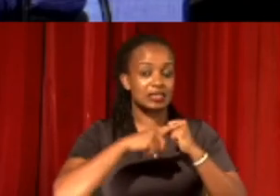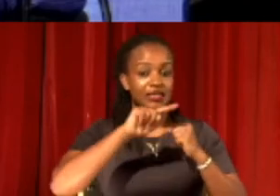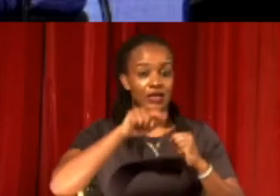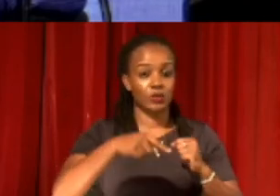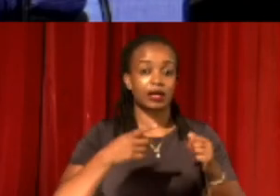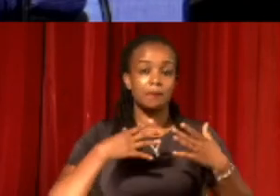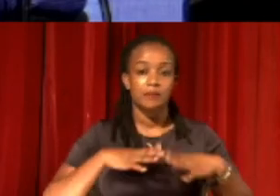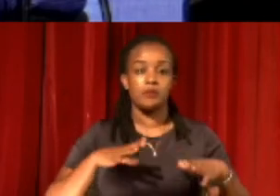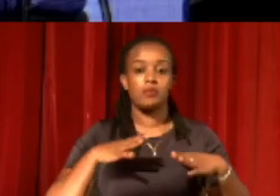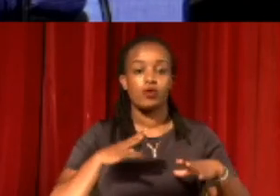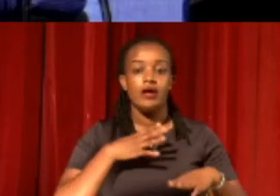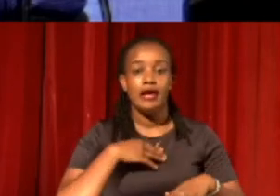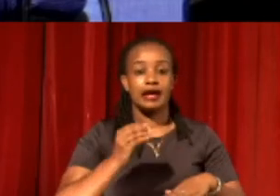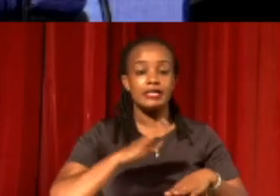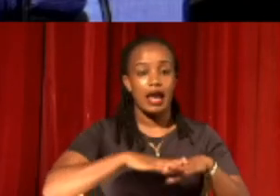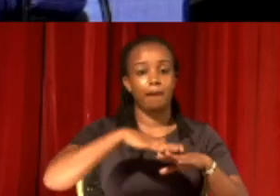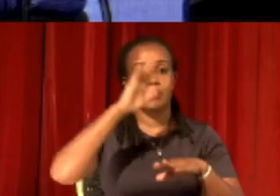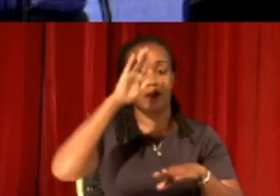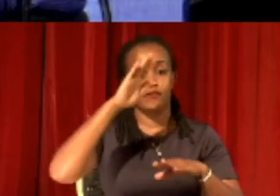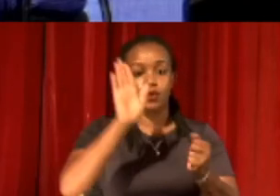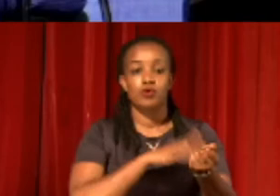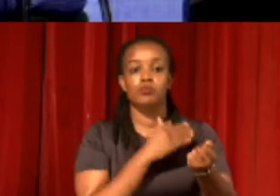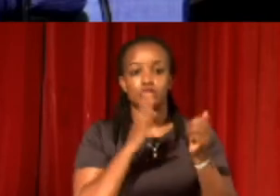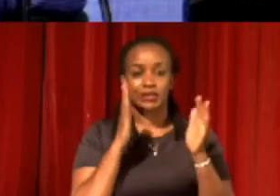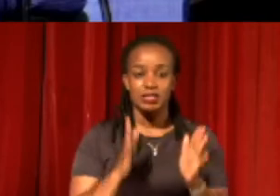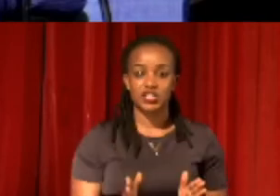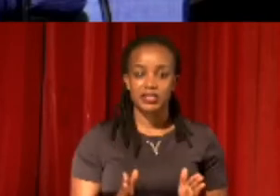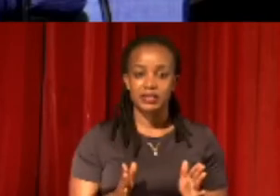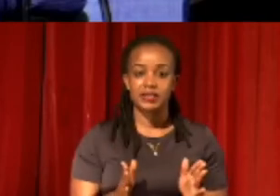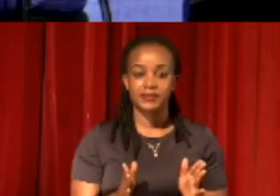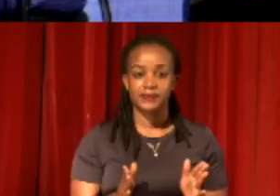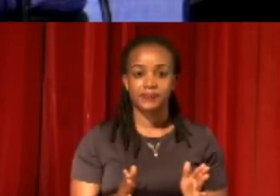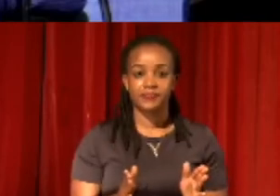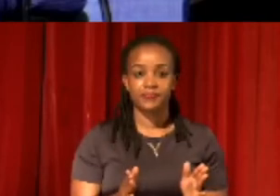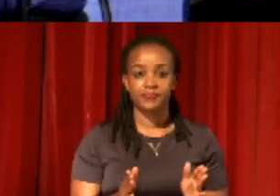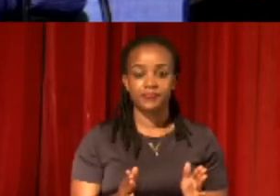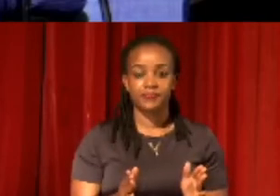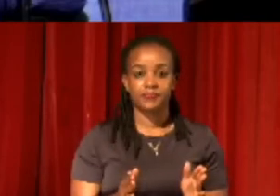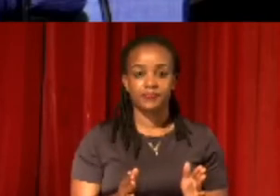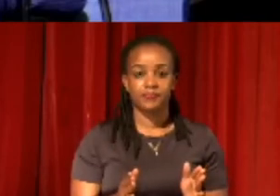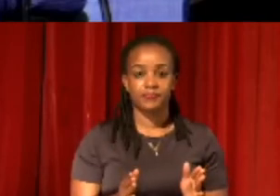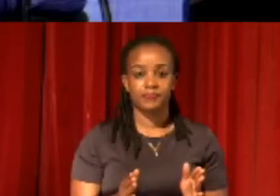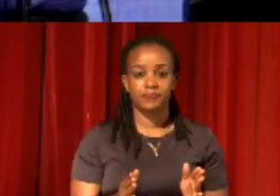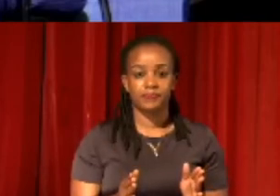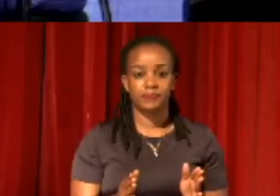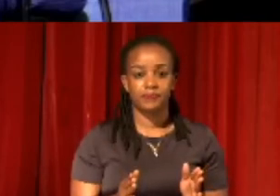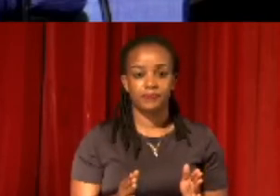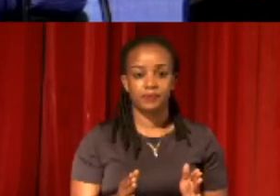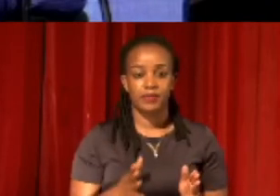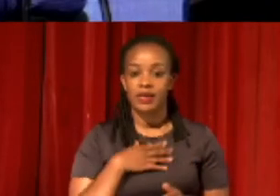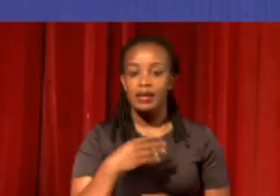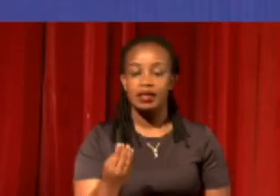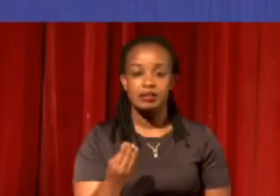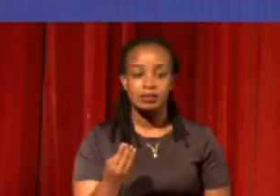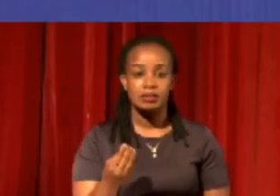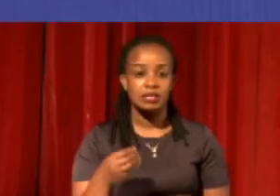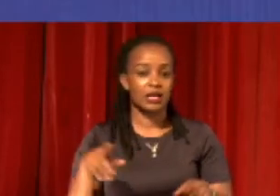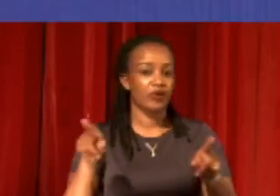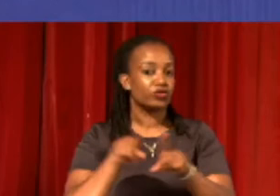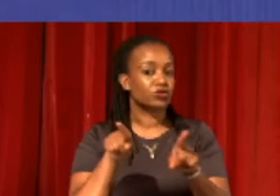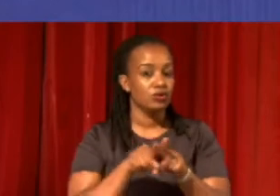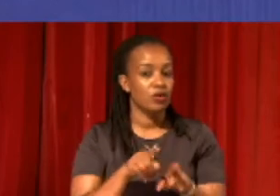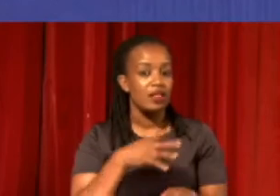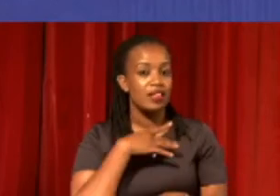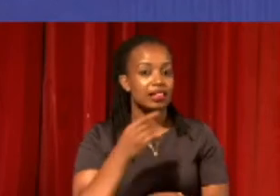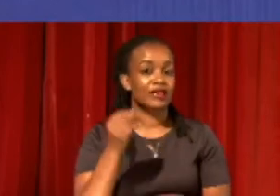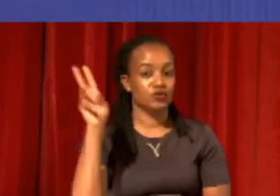above musicians. Wow. Through this stimulus project. Okay. And I would like to also maybe use